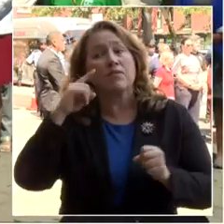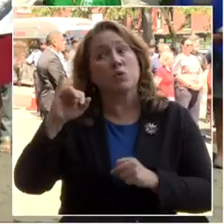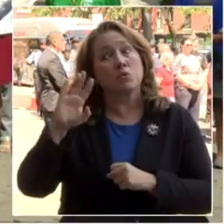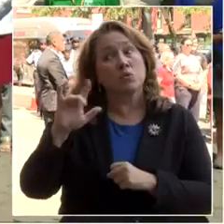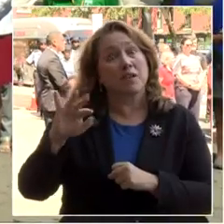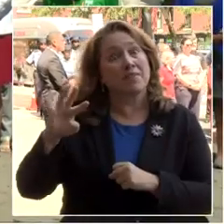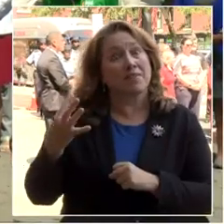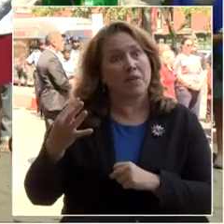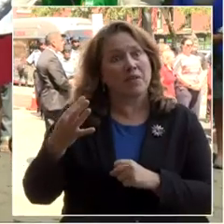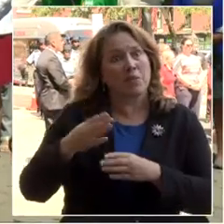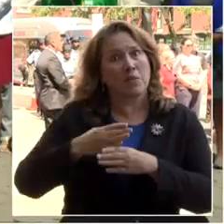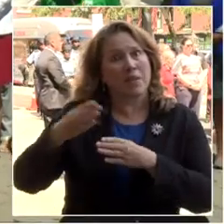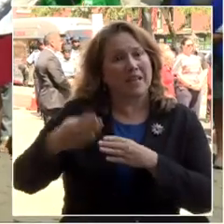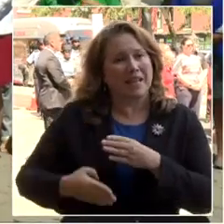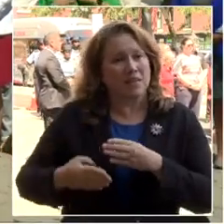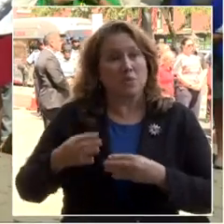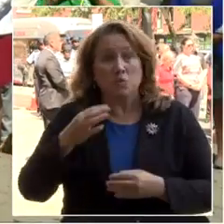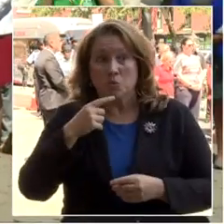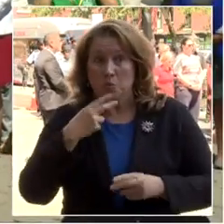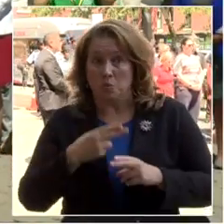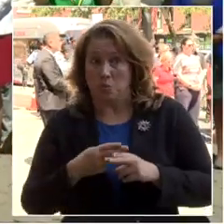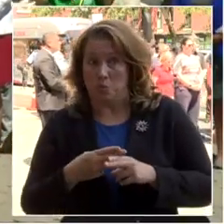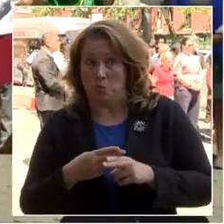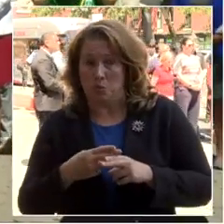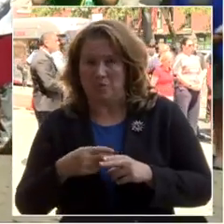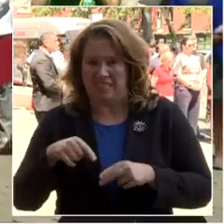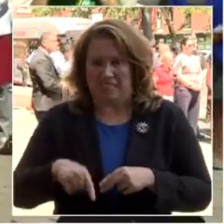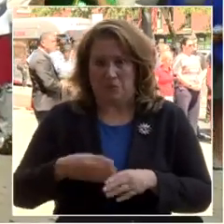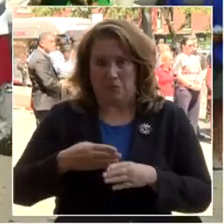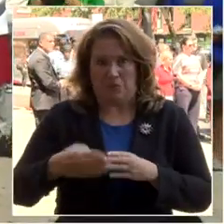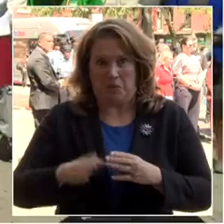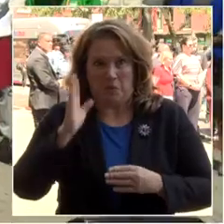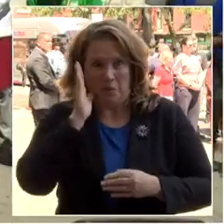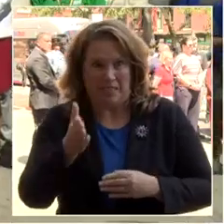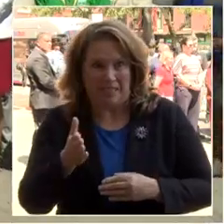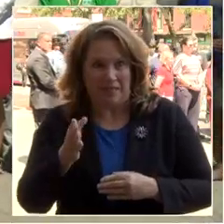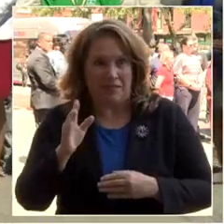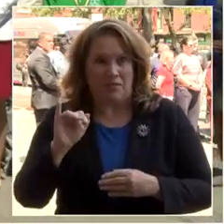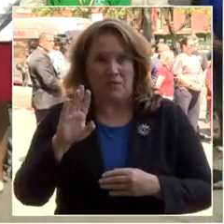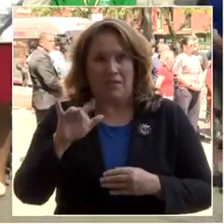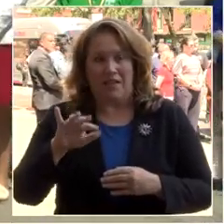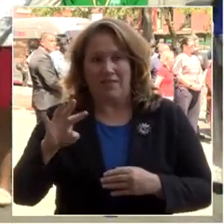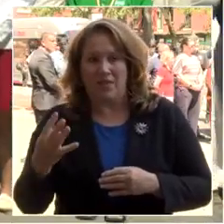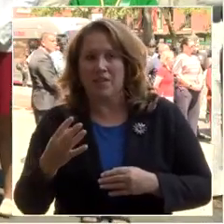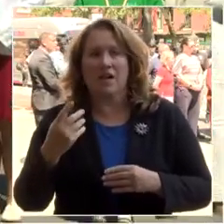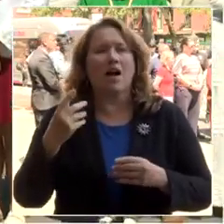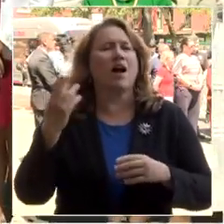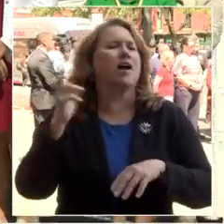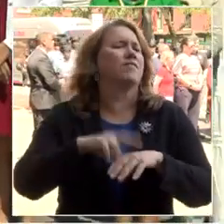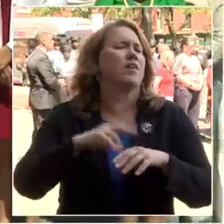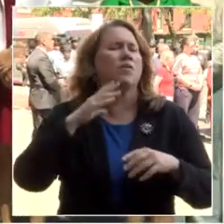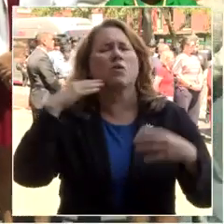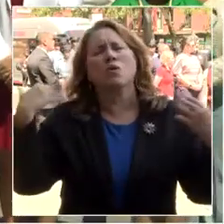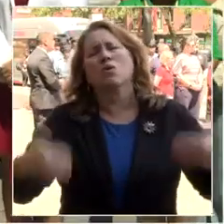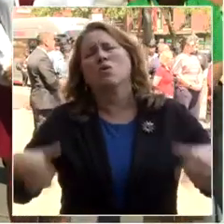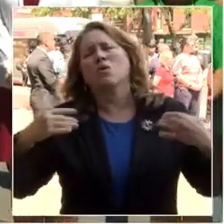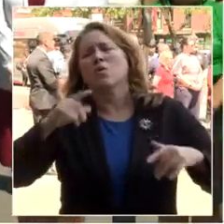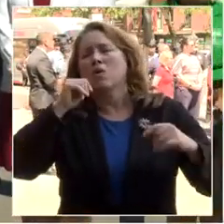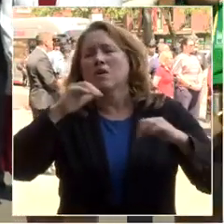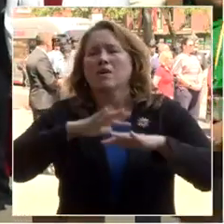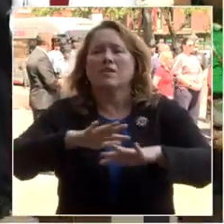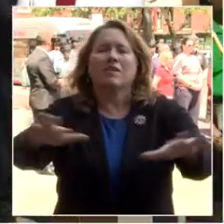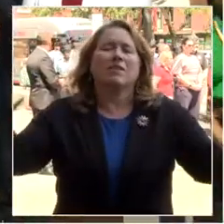weekend approaches. We, of course, are celebrating the 4th of July, and it's a federal holiday,